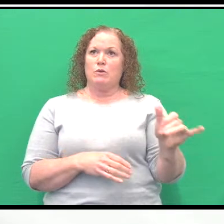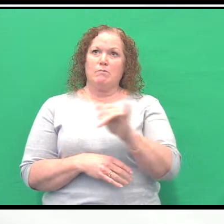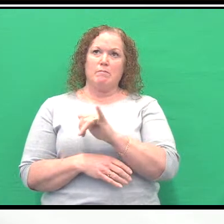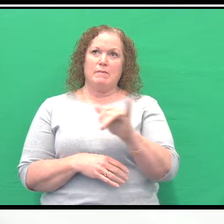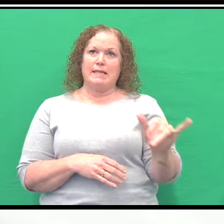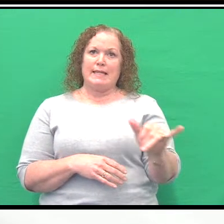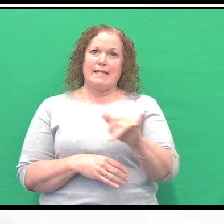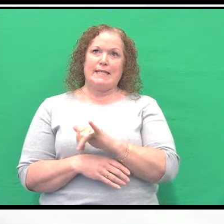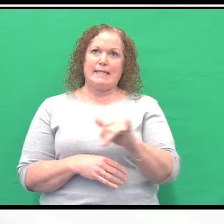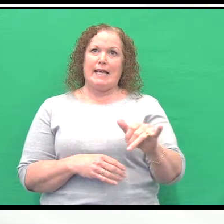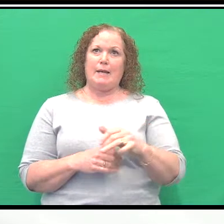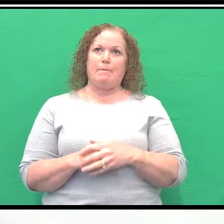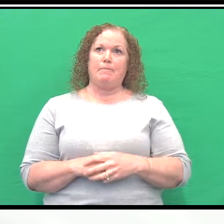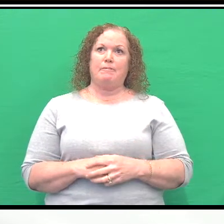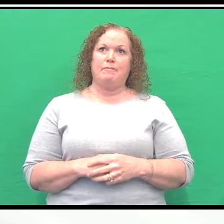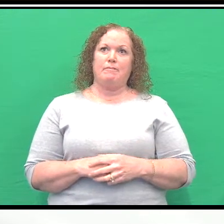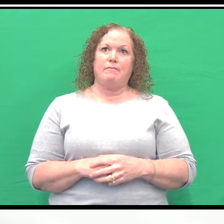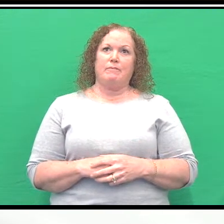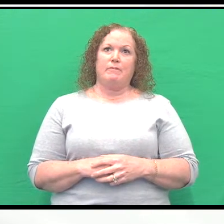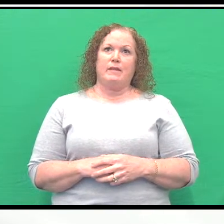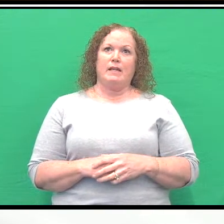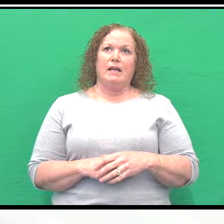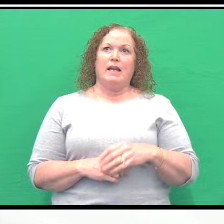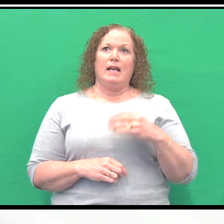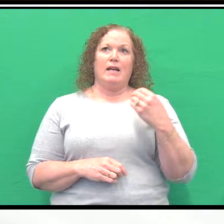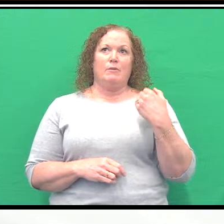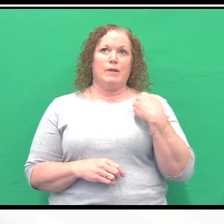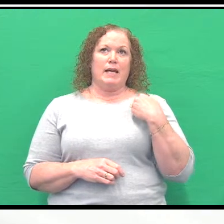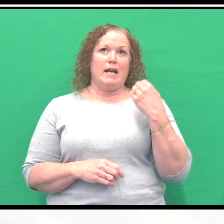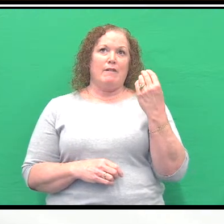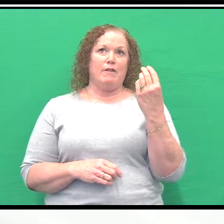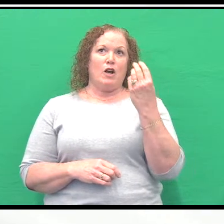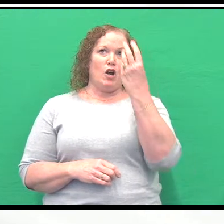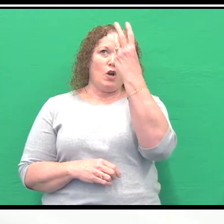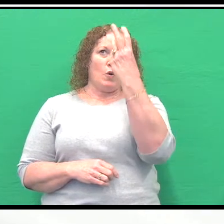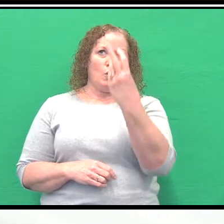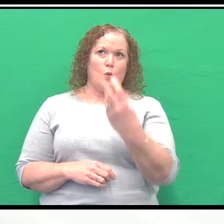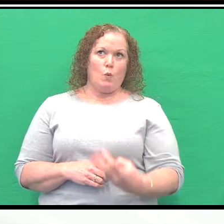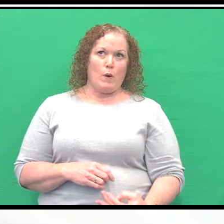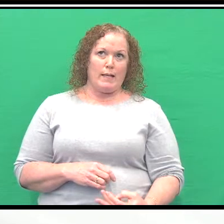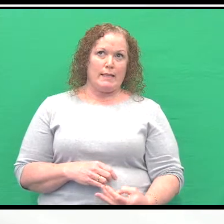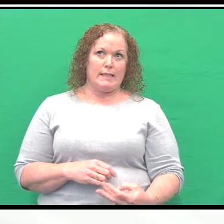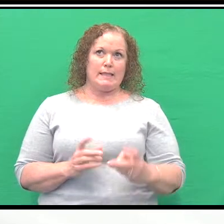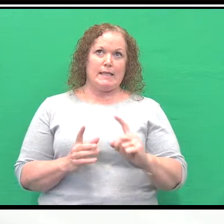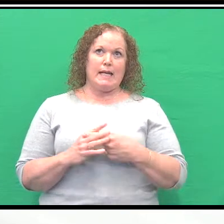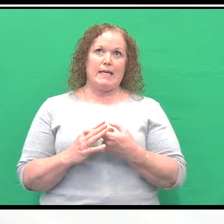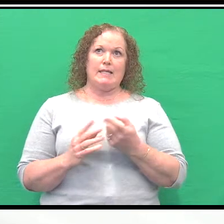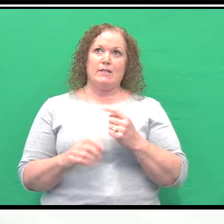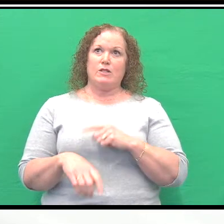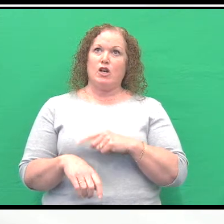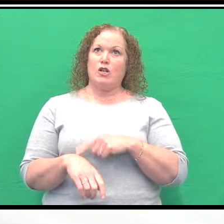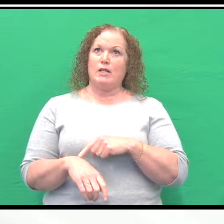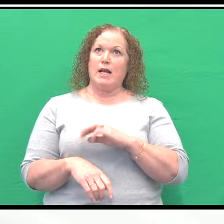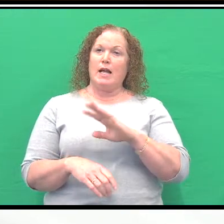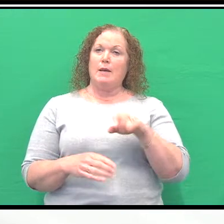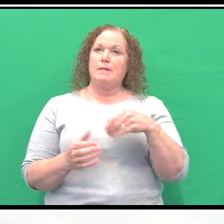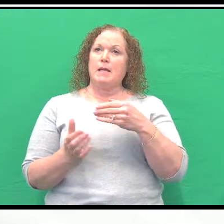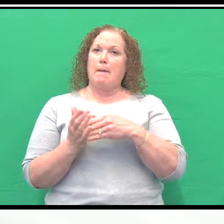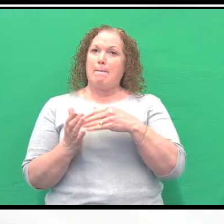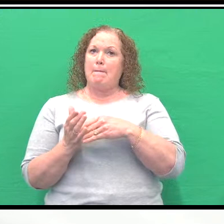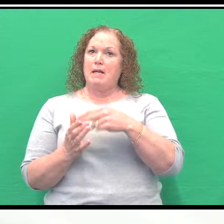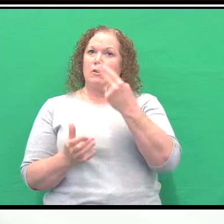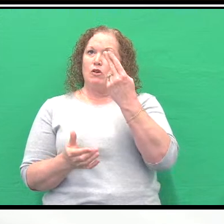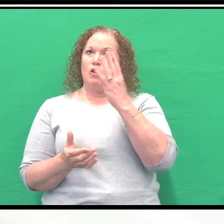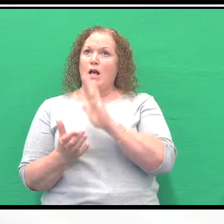And we've also included our Wednesday start times. As Dr. Murray noted, that our middle and high schools, we have here high school